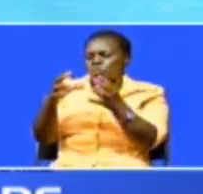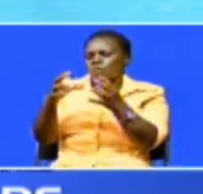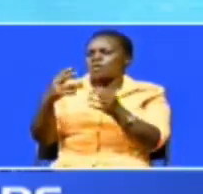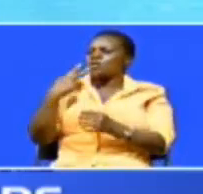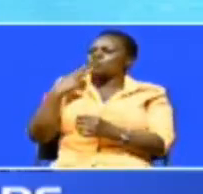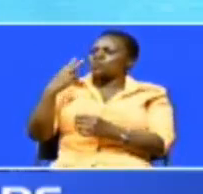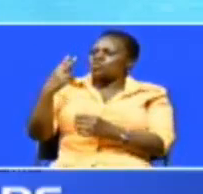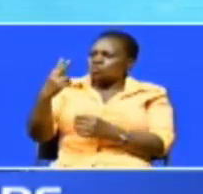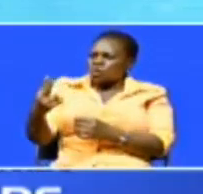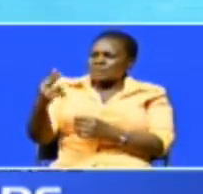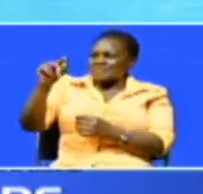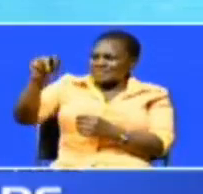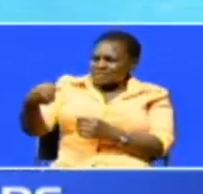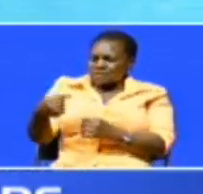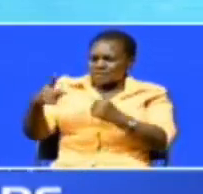to